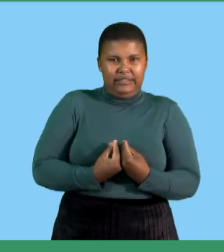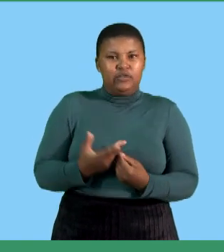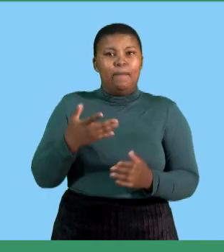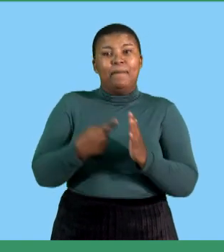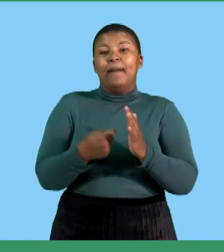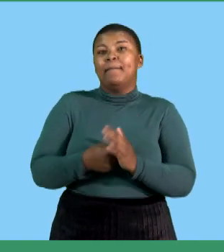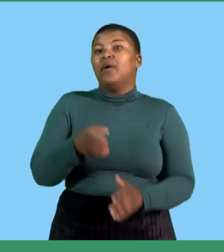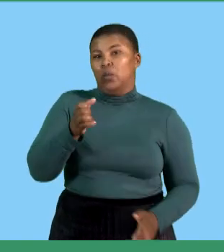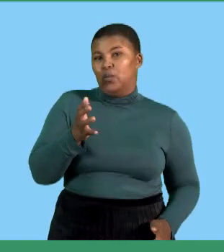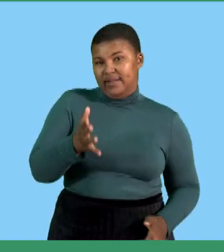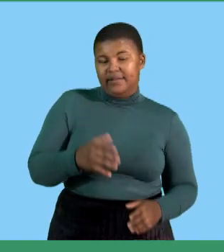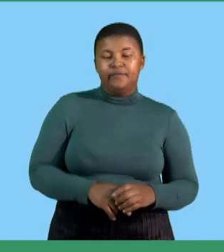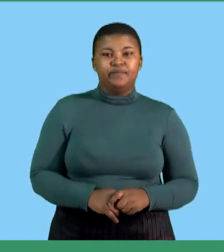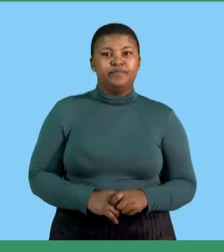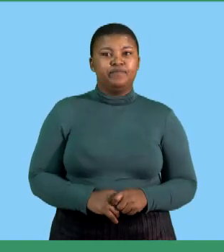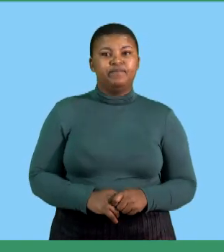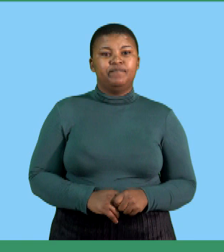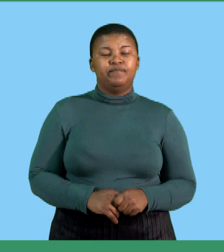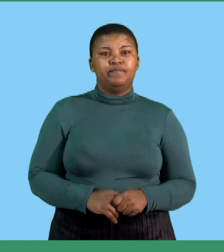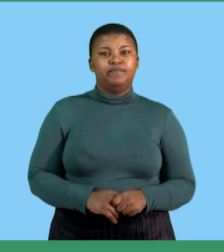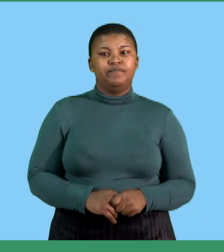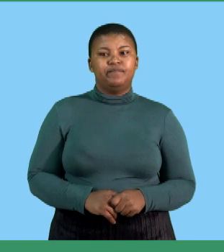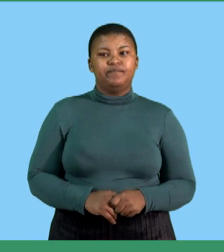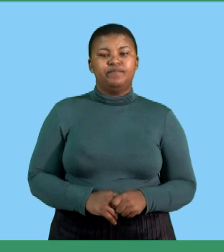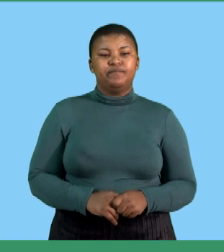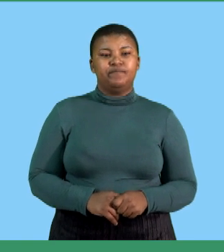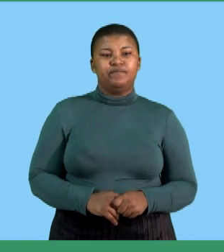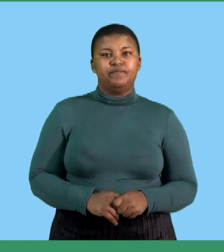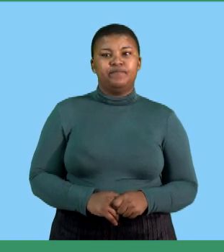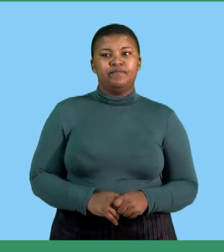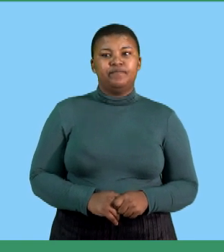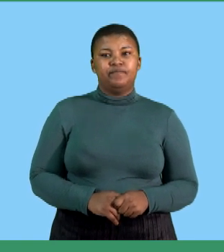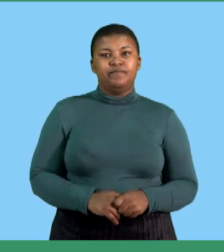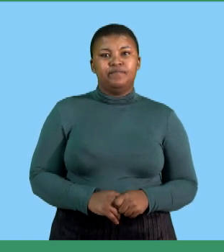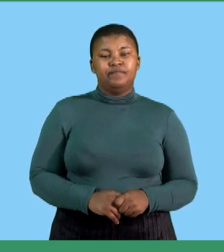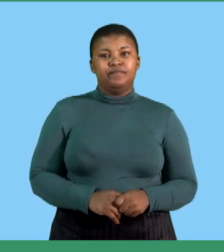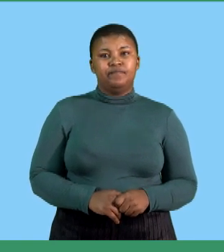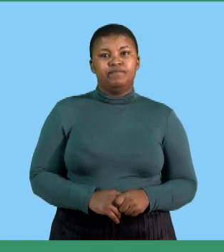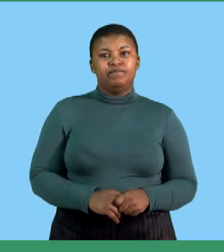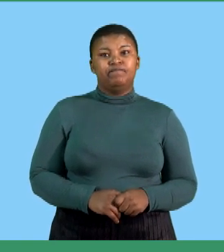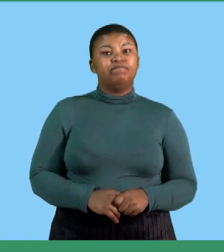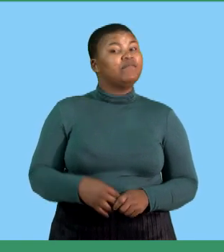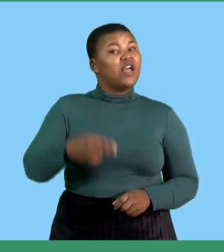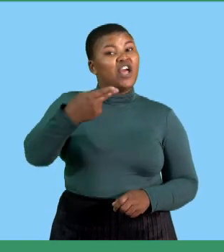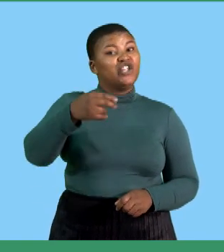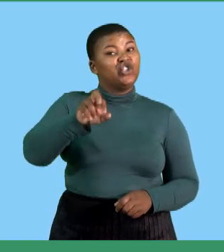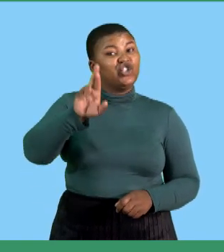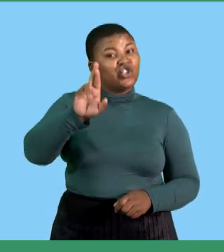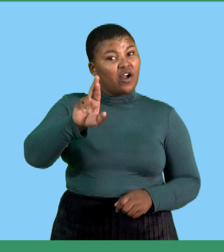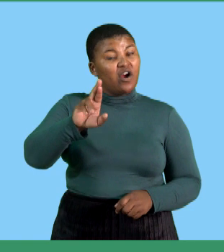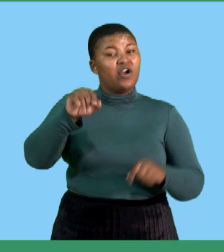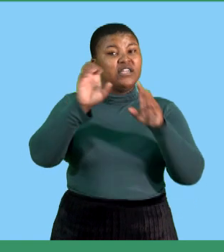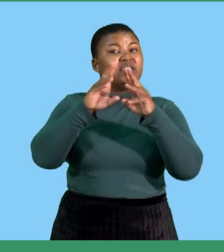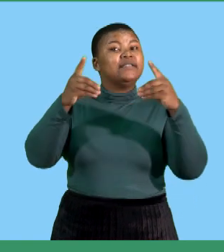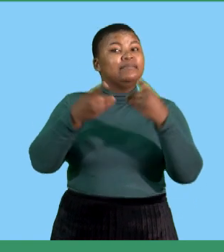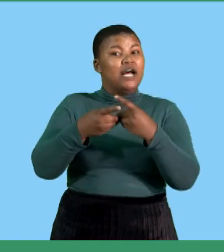department, will buy the materials needed for this production process. And then our HR department or